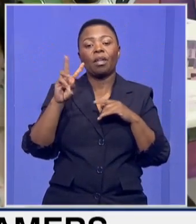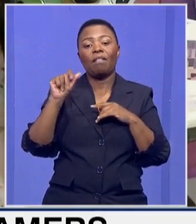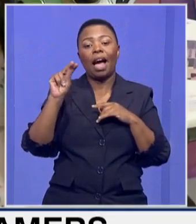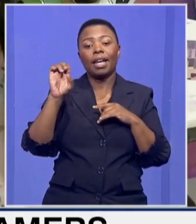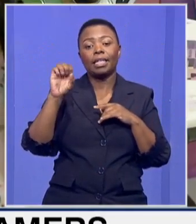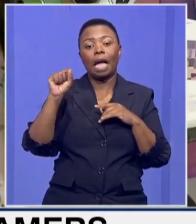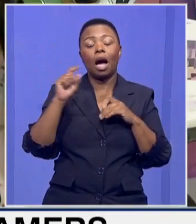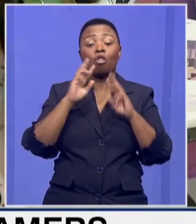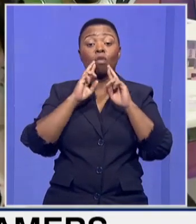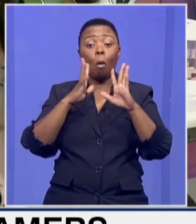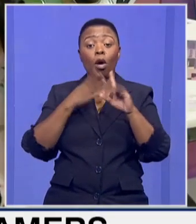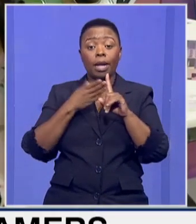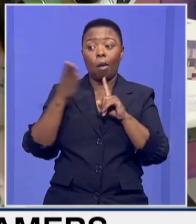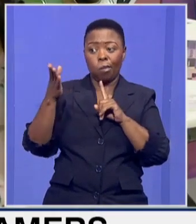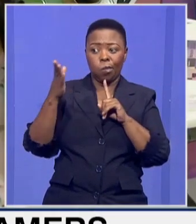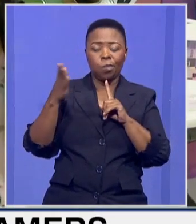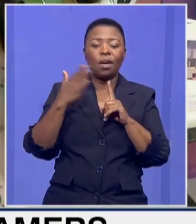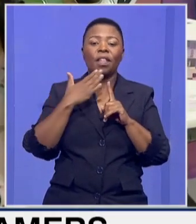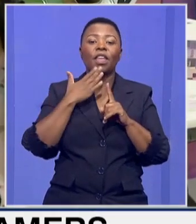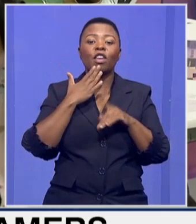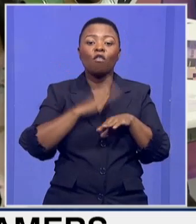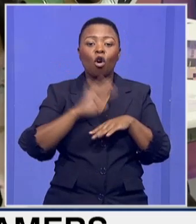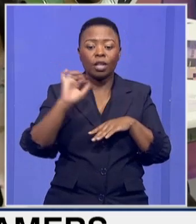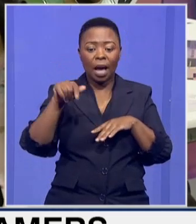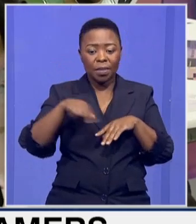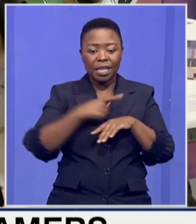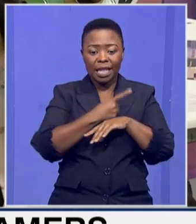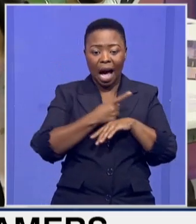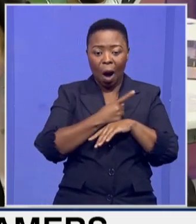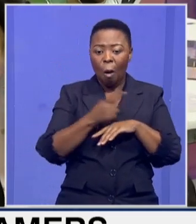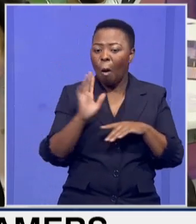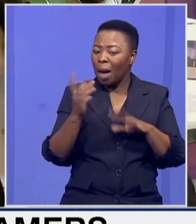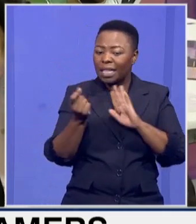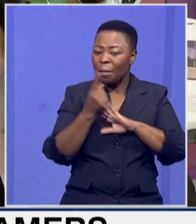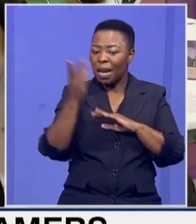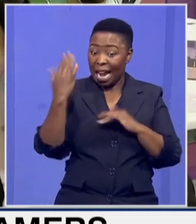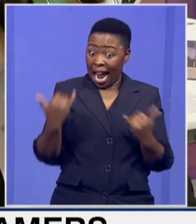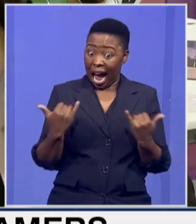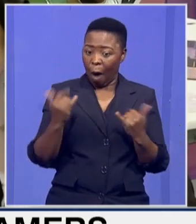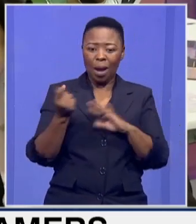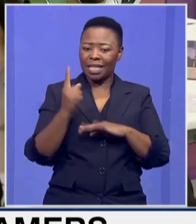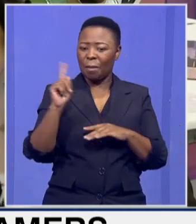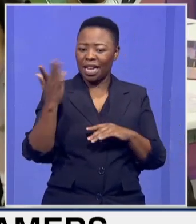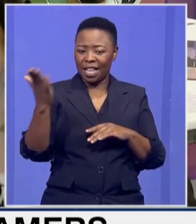for an update. Vanessa, thank you so much for your time this hour. So what's happening there now?